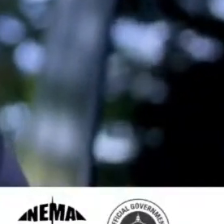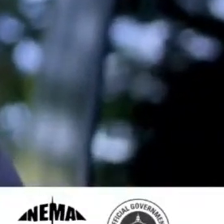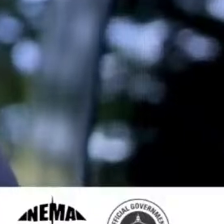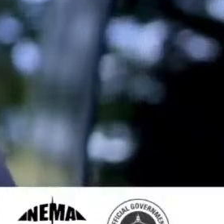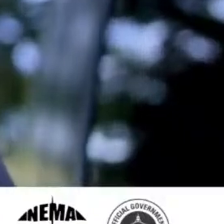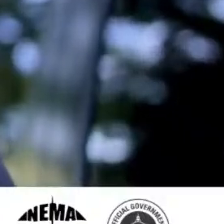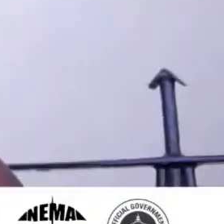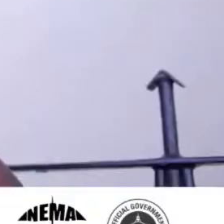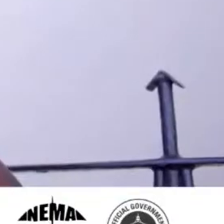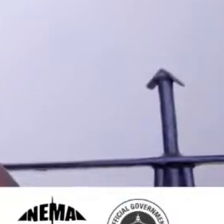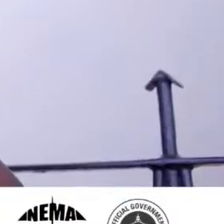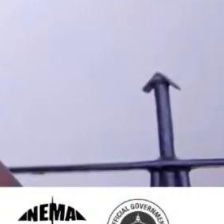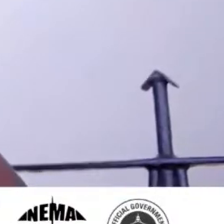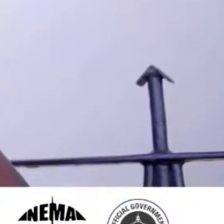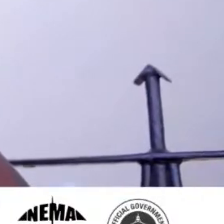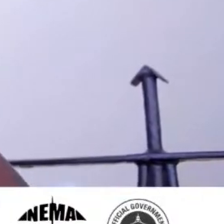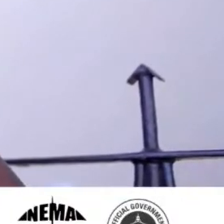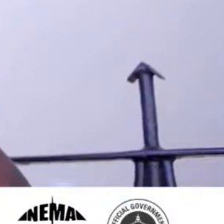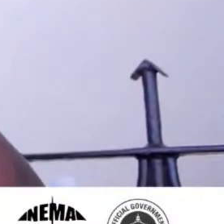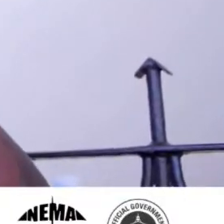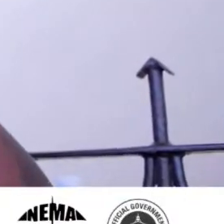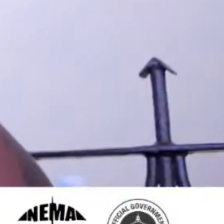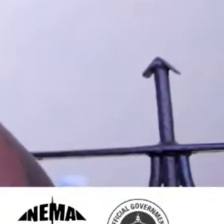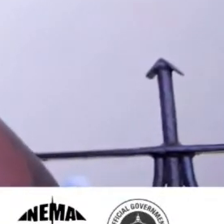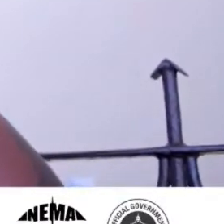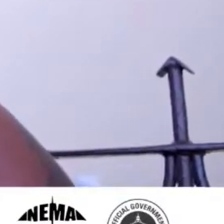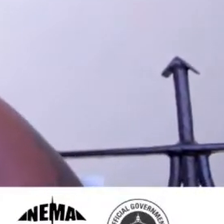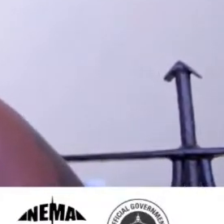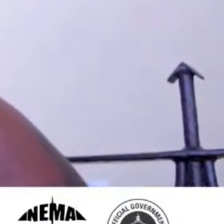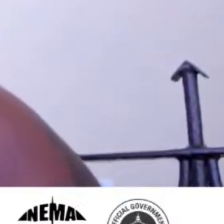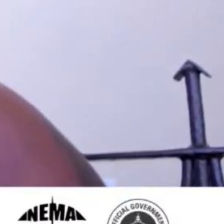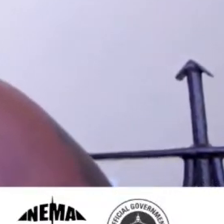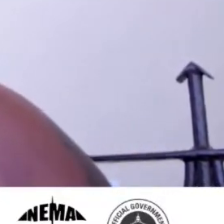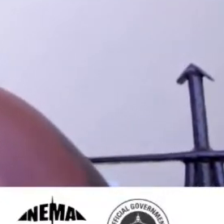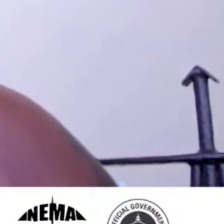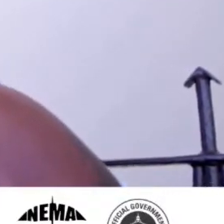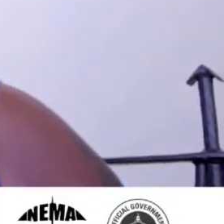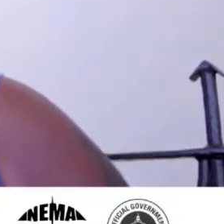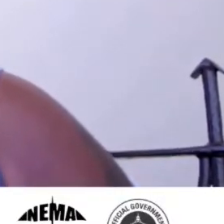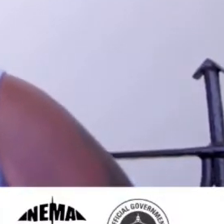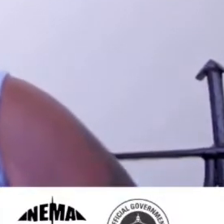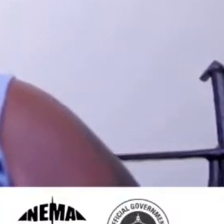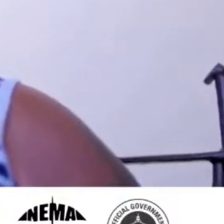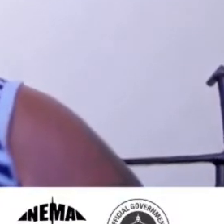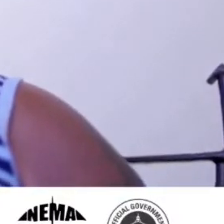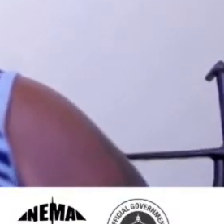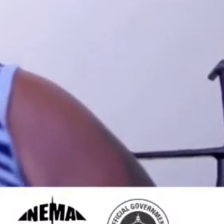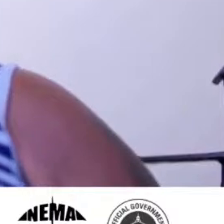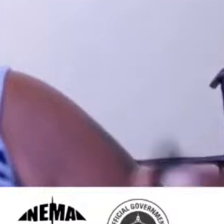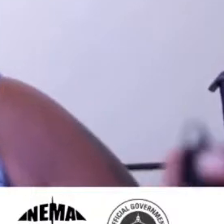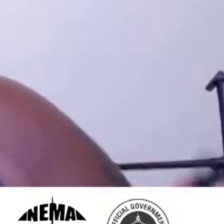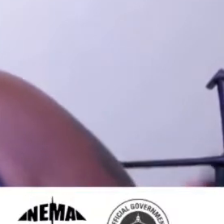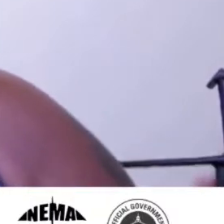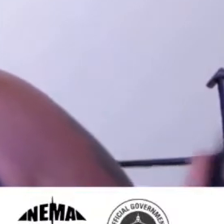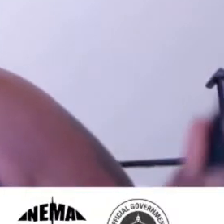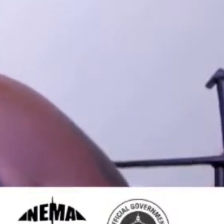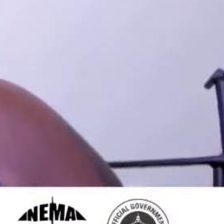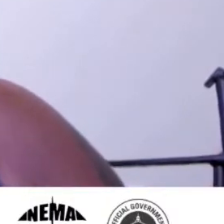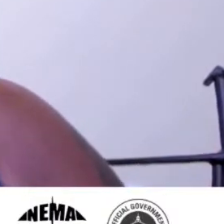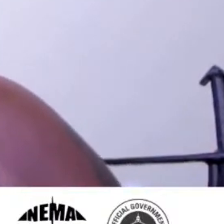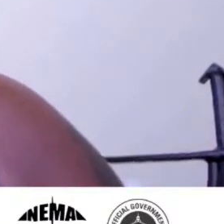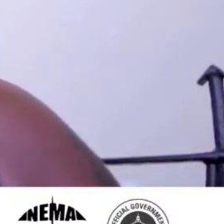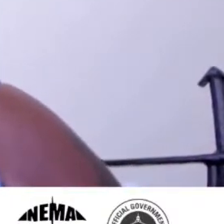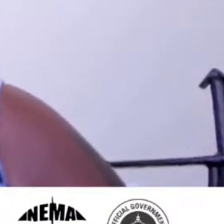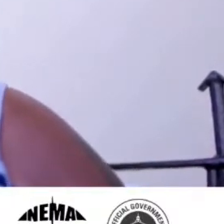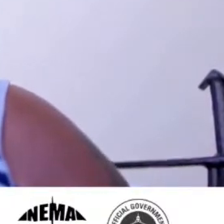recover from this. Yeah, people of St. Kitts and Nevis need to take this COVID-19 thing serious. The more cases we